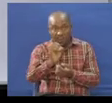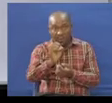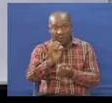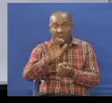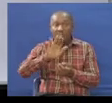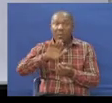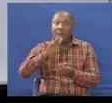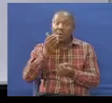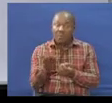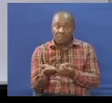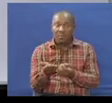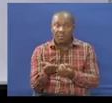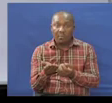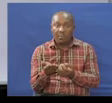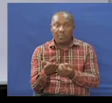or